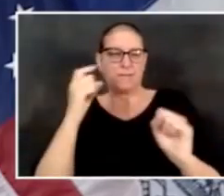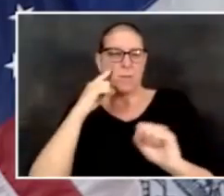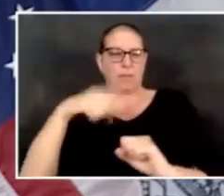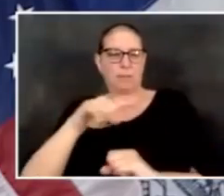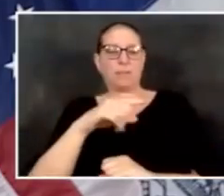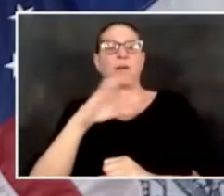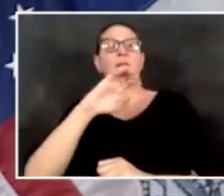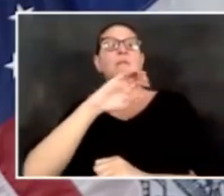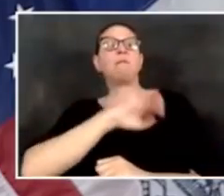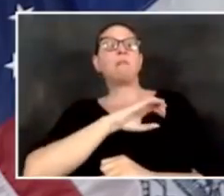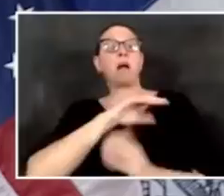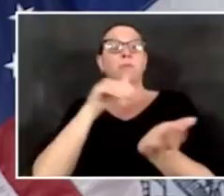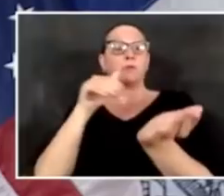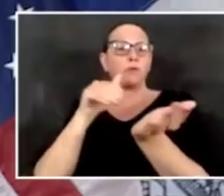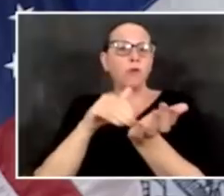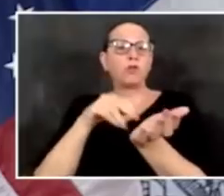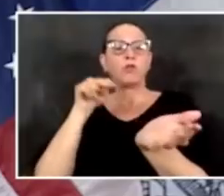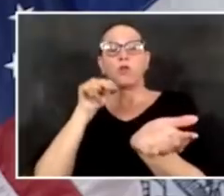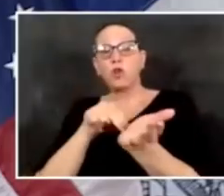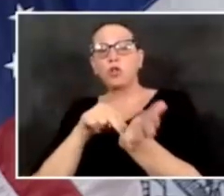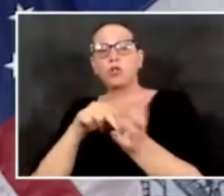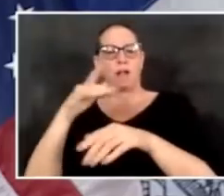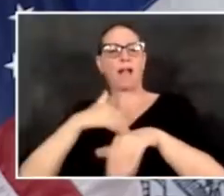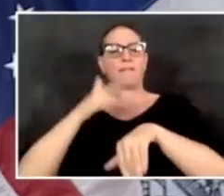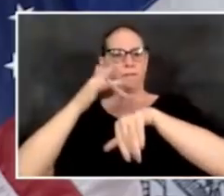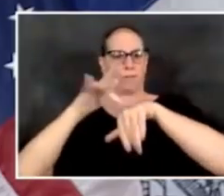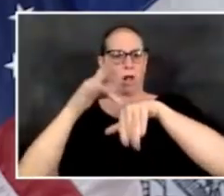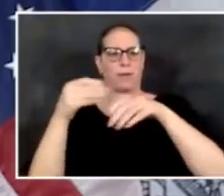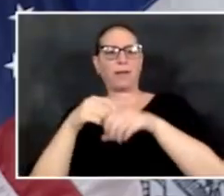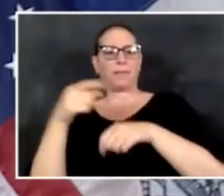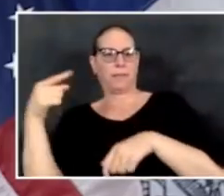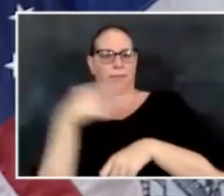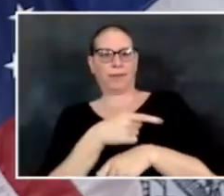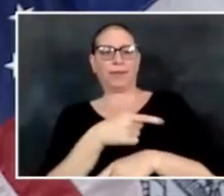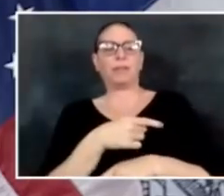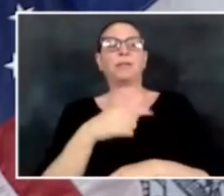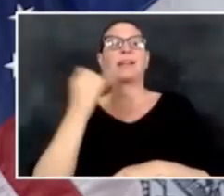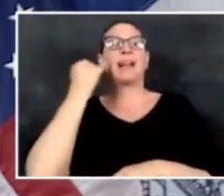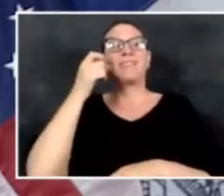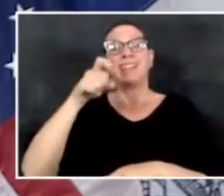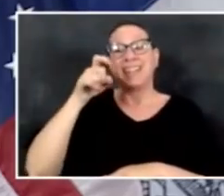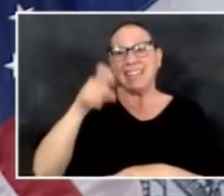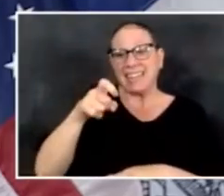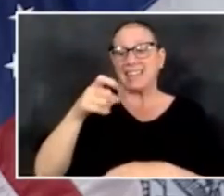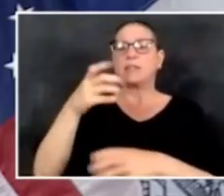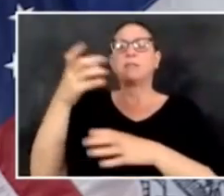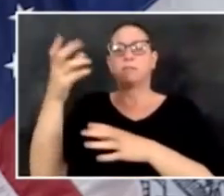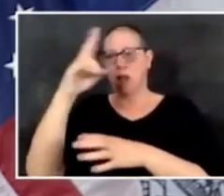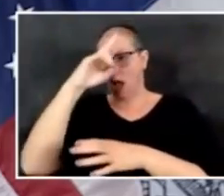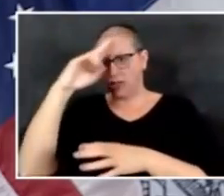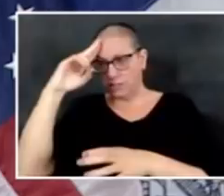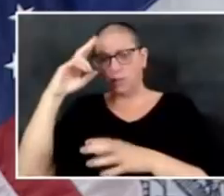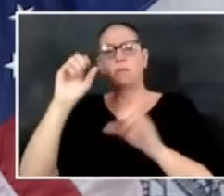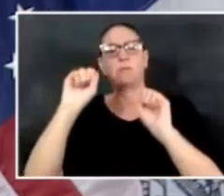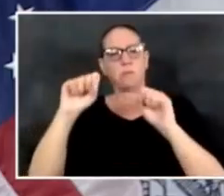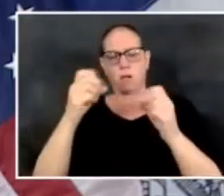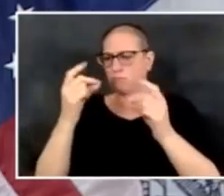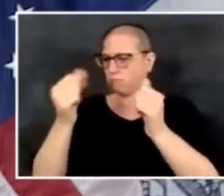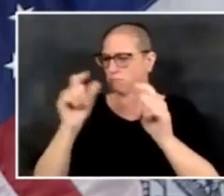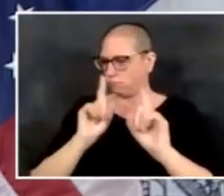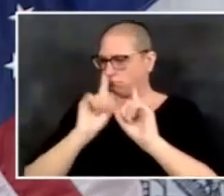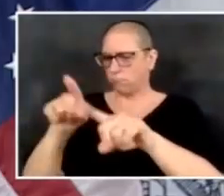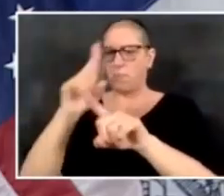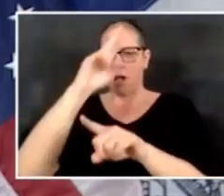support very, very rapidly. We want to see more and more of that going forward. But the real goal here is not to live